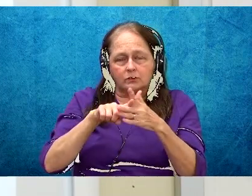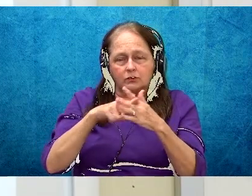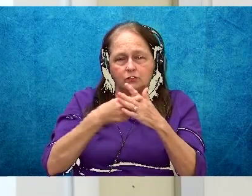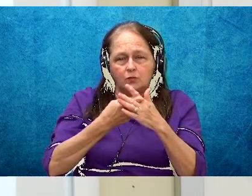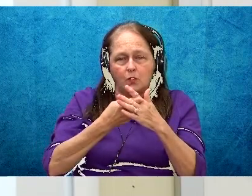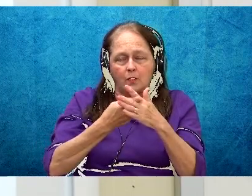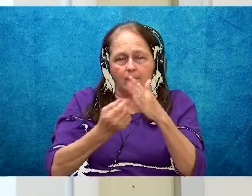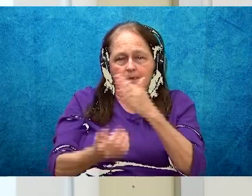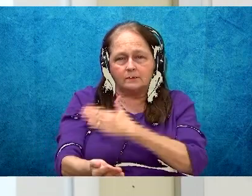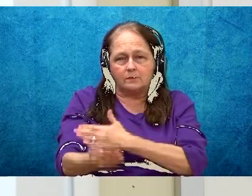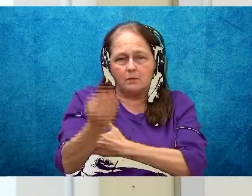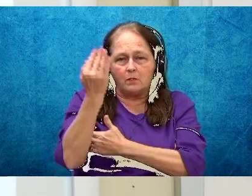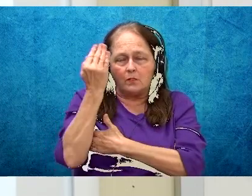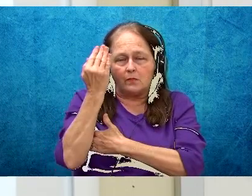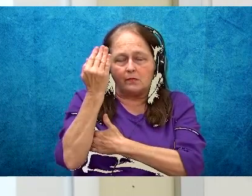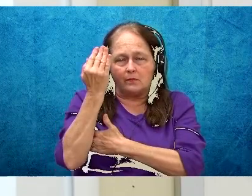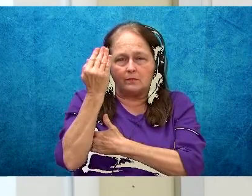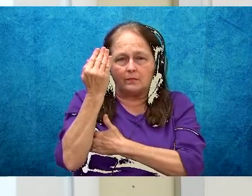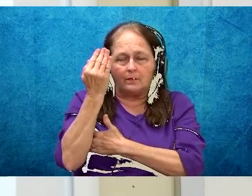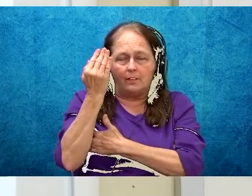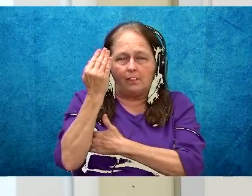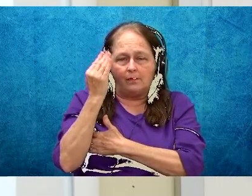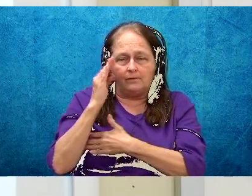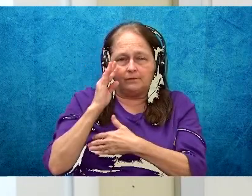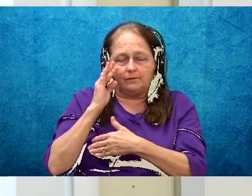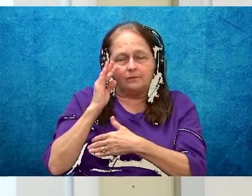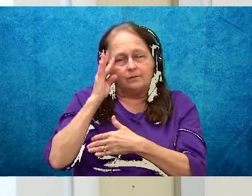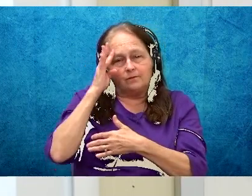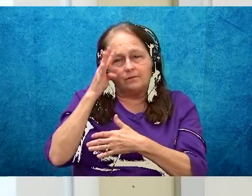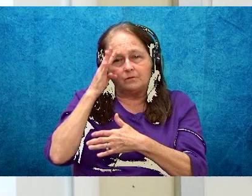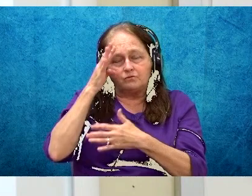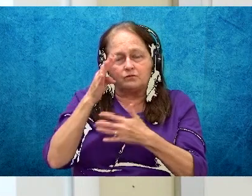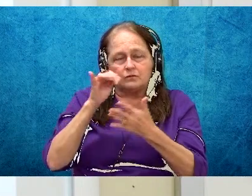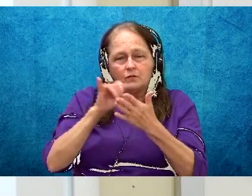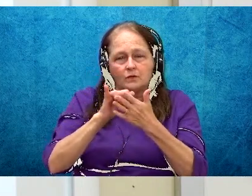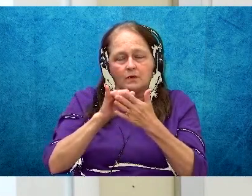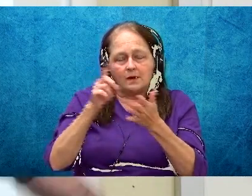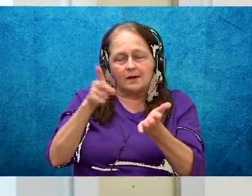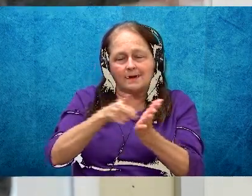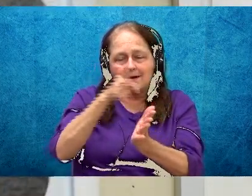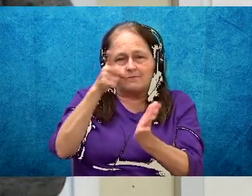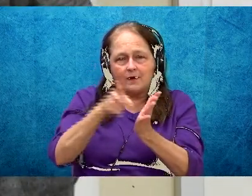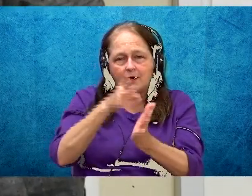this morning by just figuring out some definitions and terms.